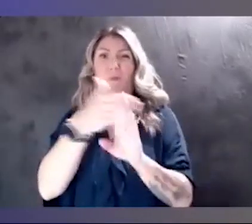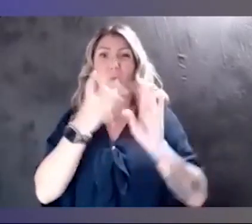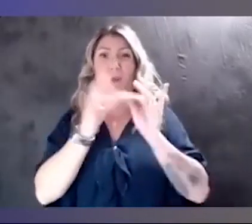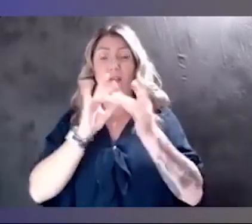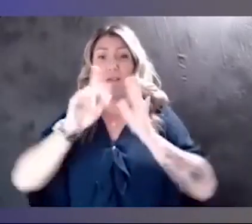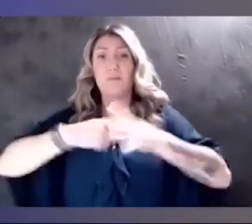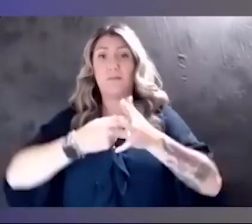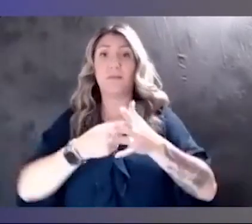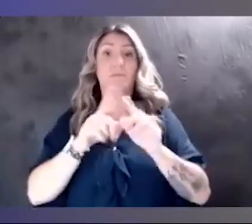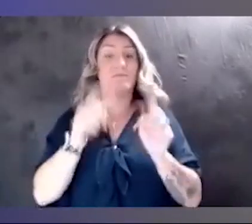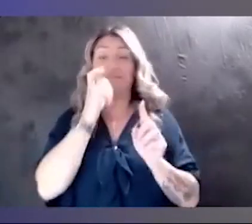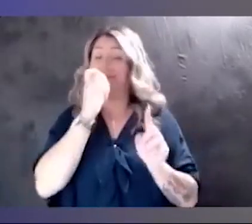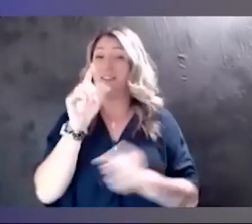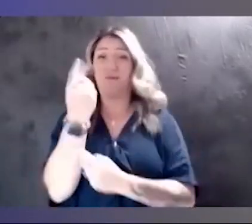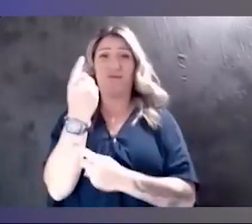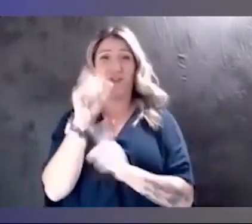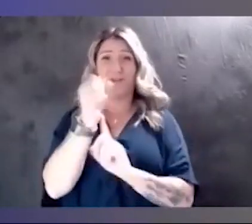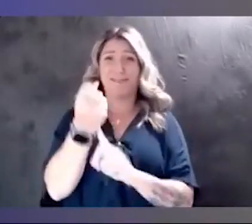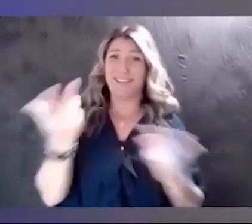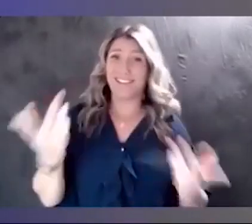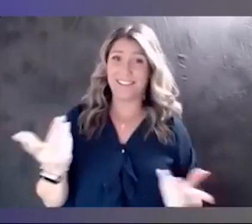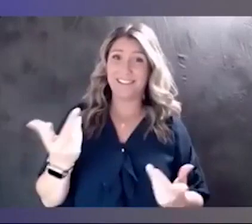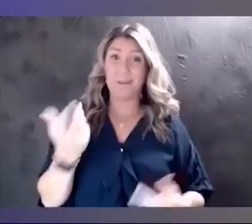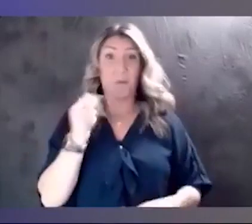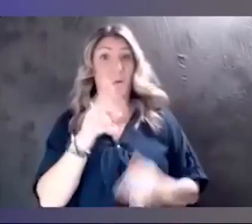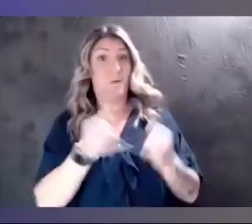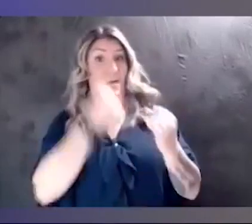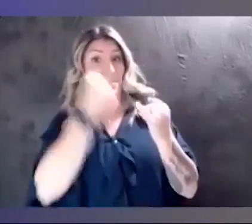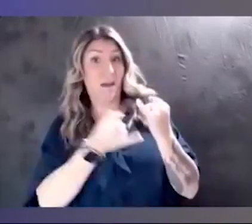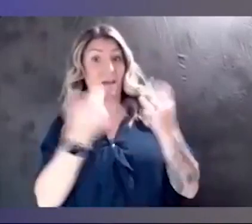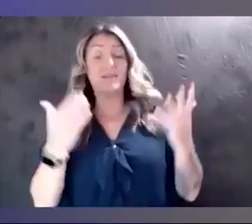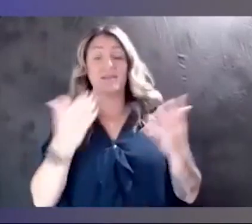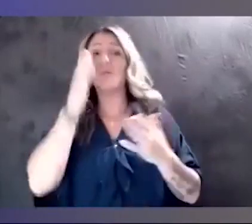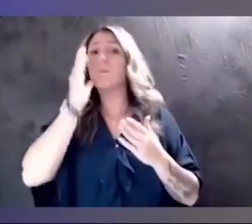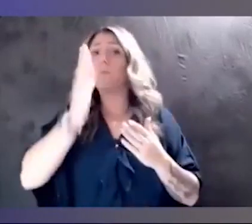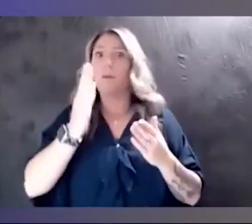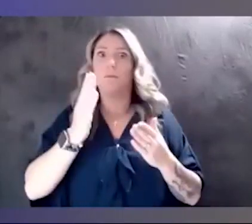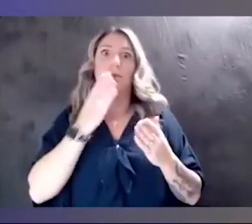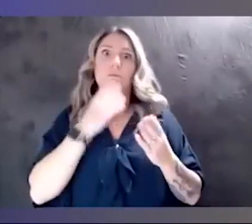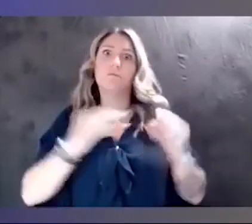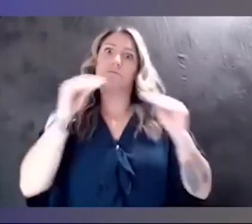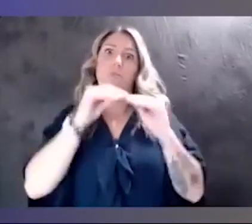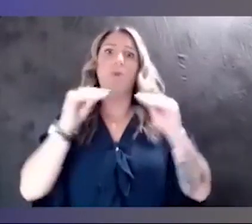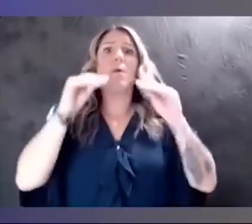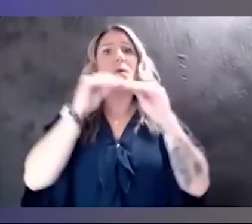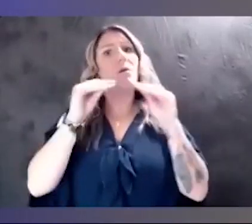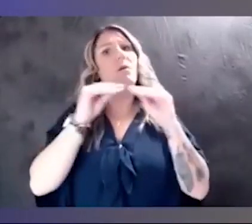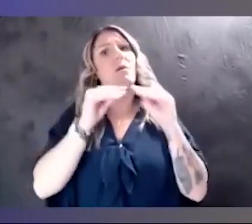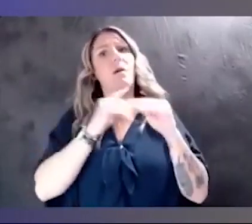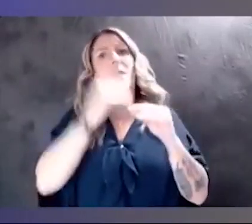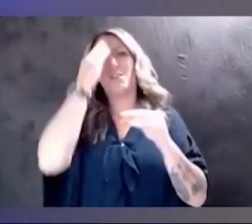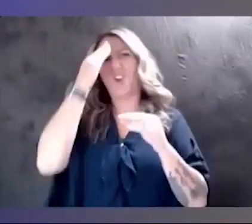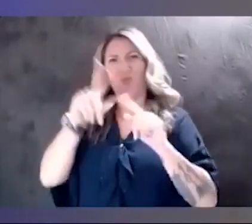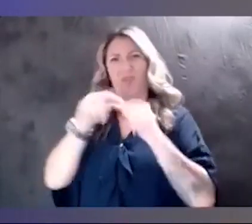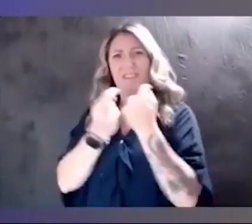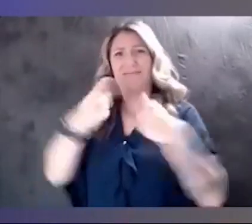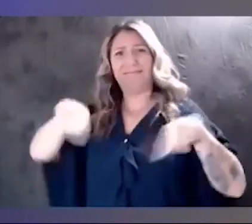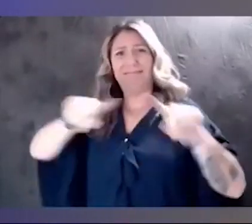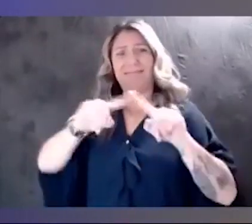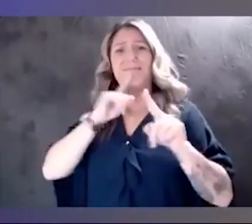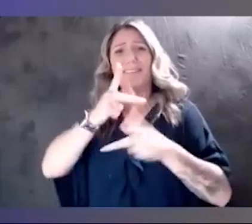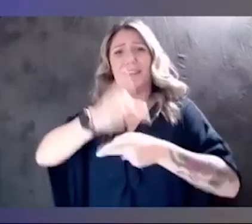first case there's going to be, or the last case. There's going to be more cases. And I know that the team that takes care of those athletes are